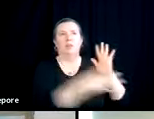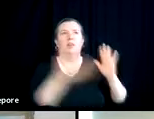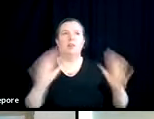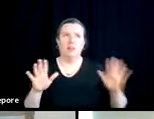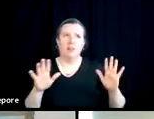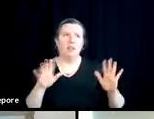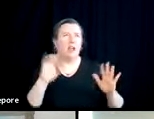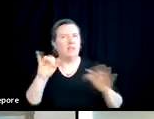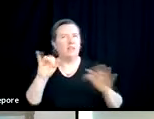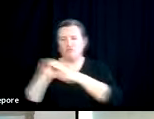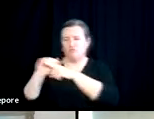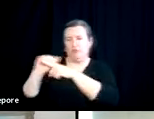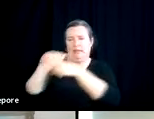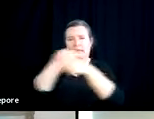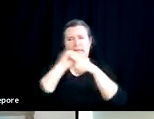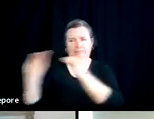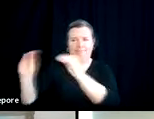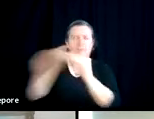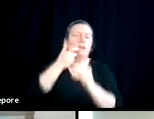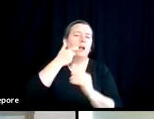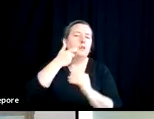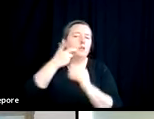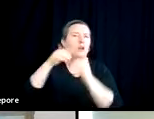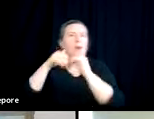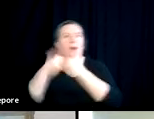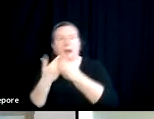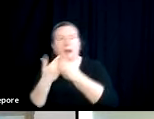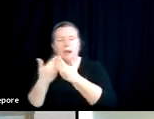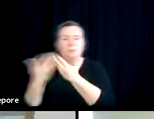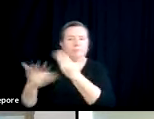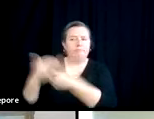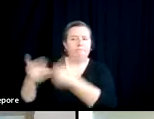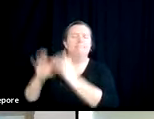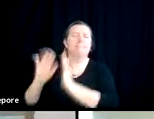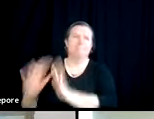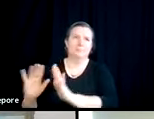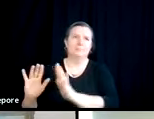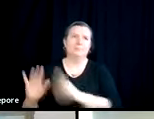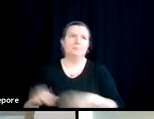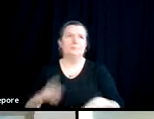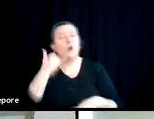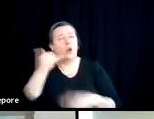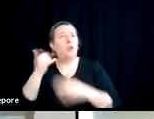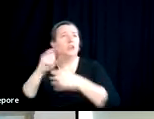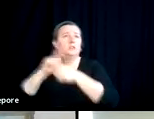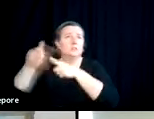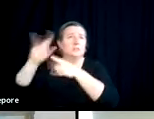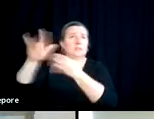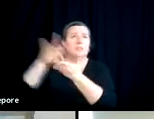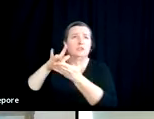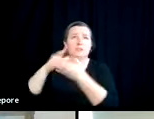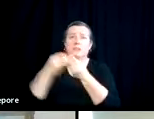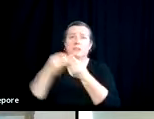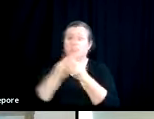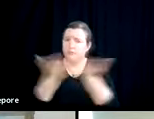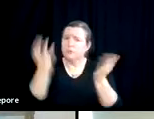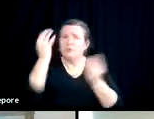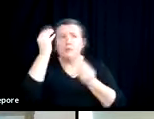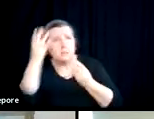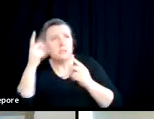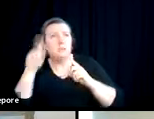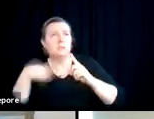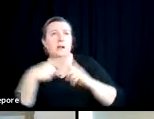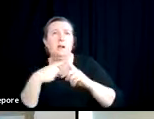meet your needs. The call center can still provide information about vaccination sites. They can still